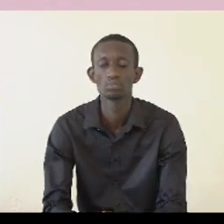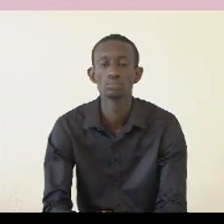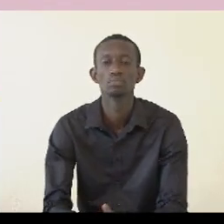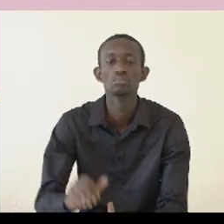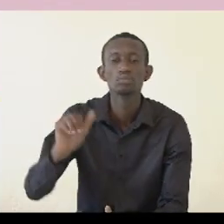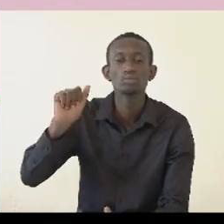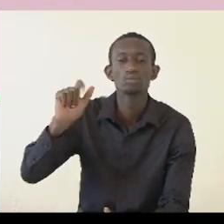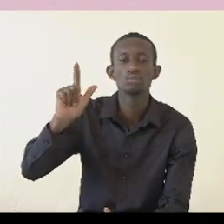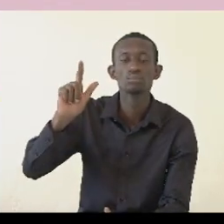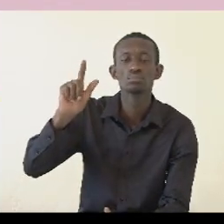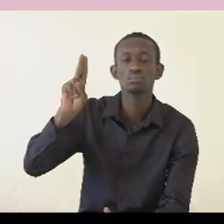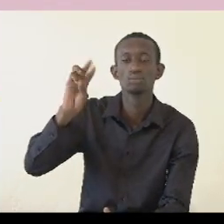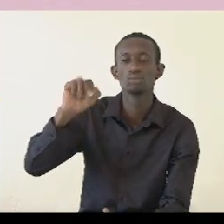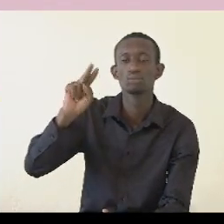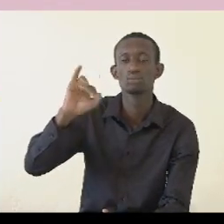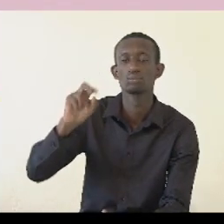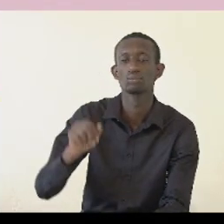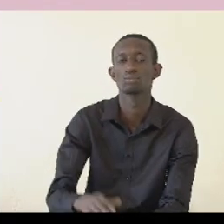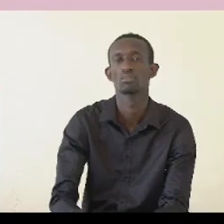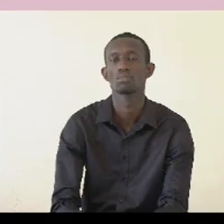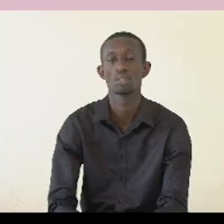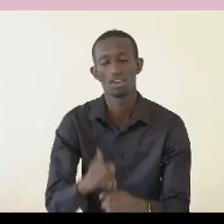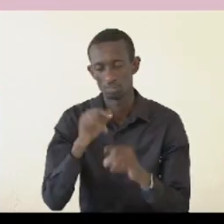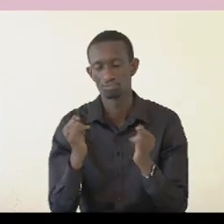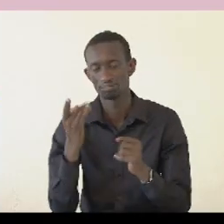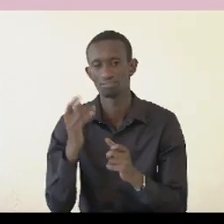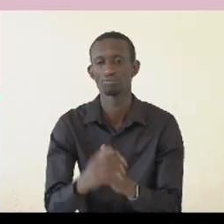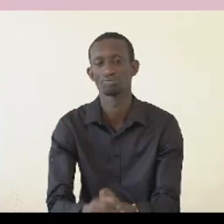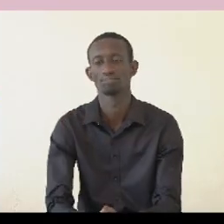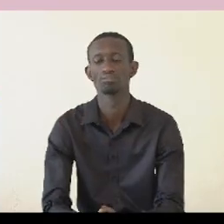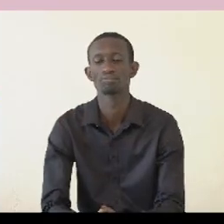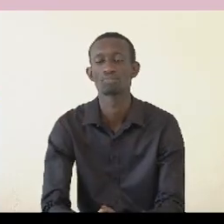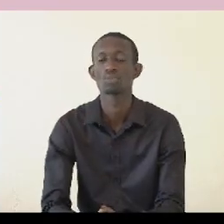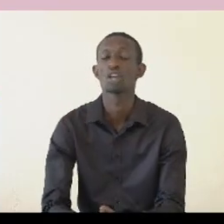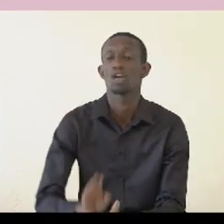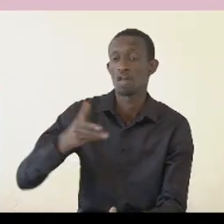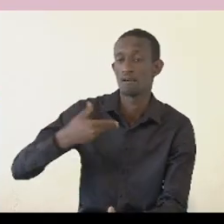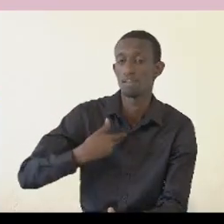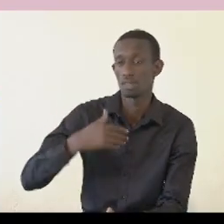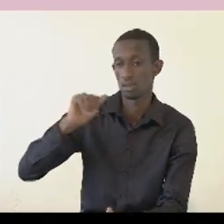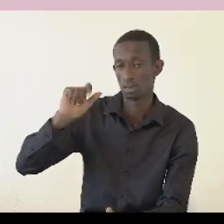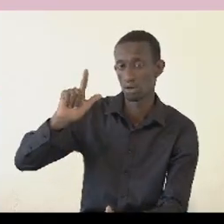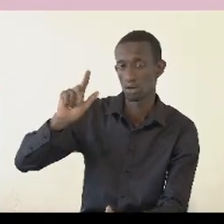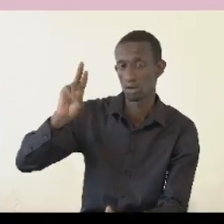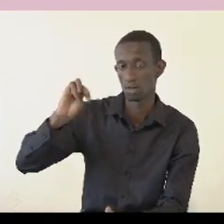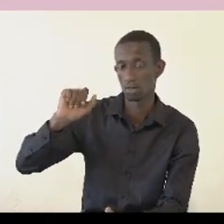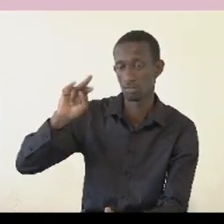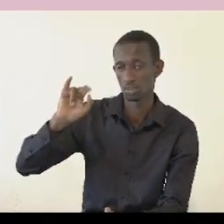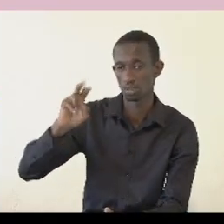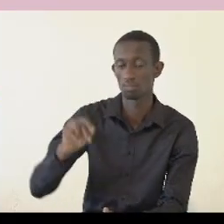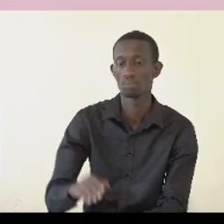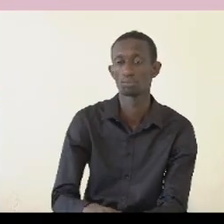Aluminium chloride. So let's try this. We have ammonium nitrate.